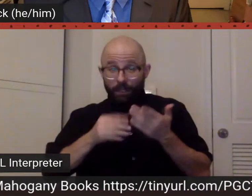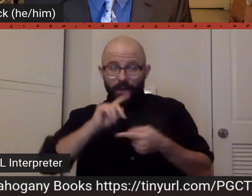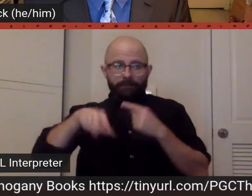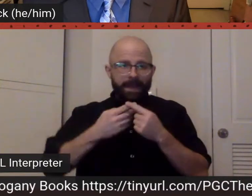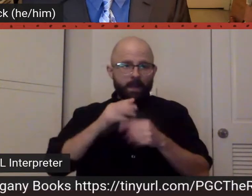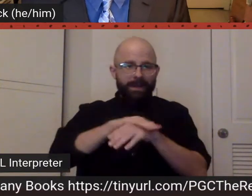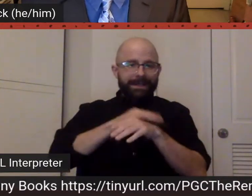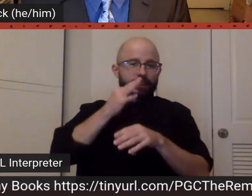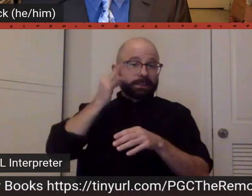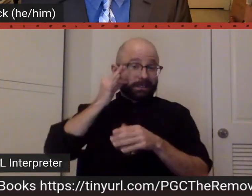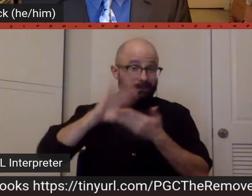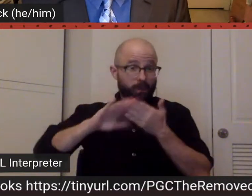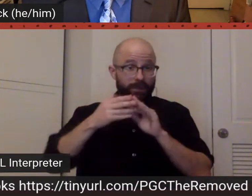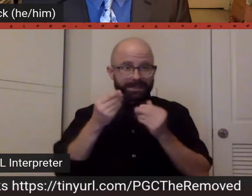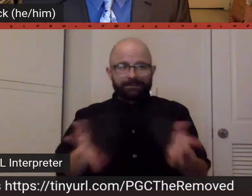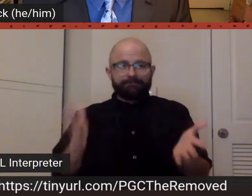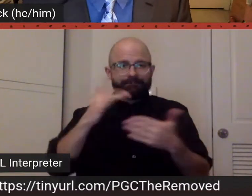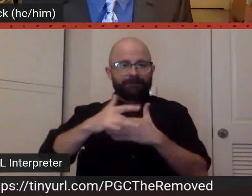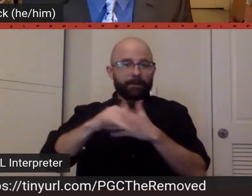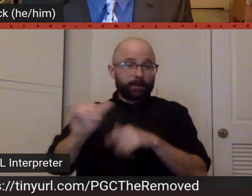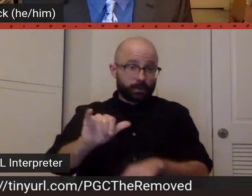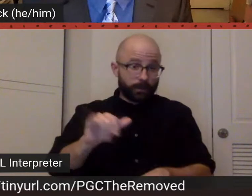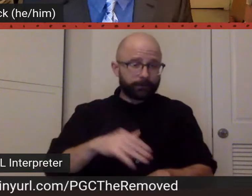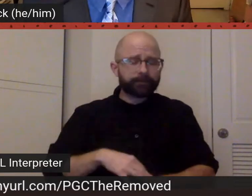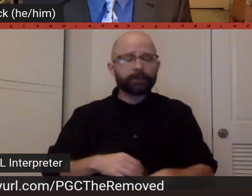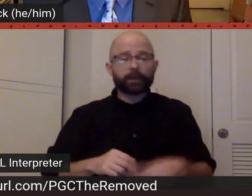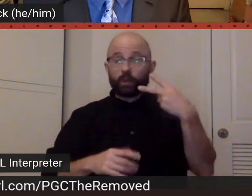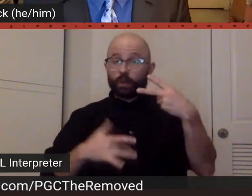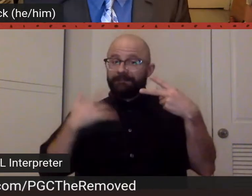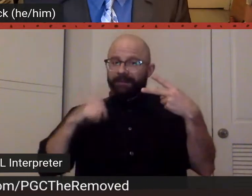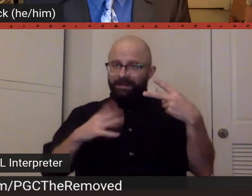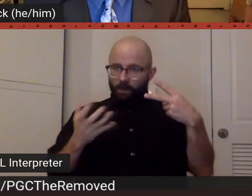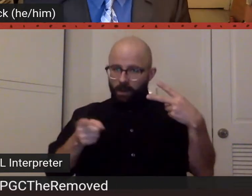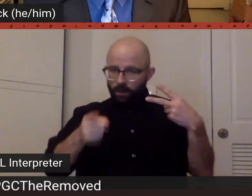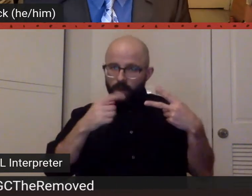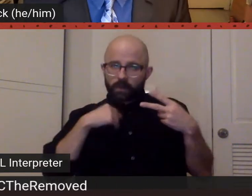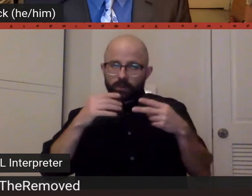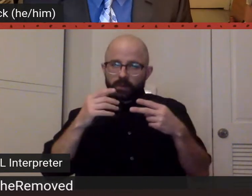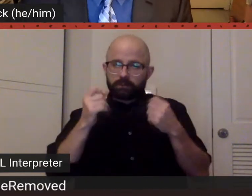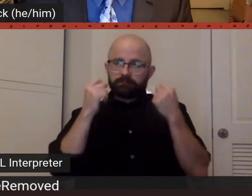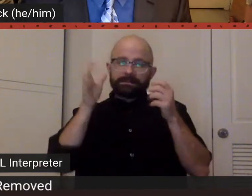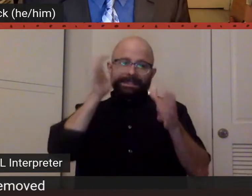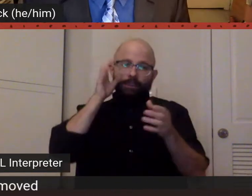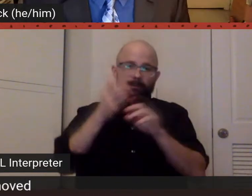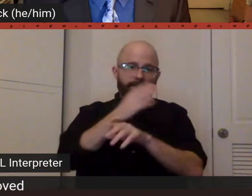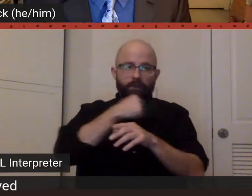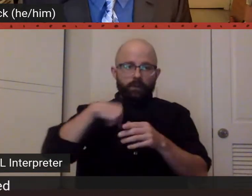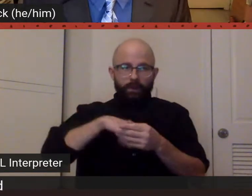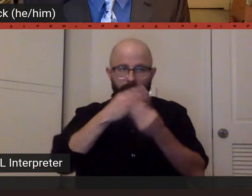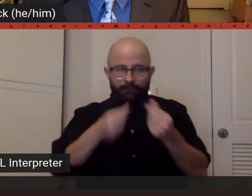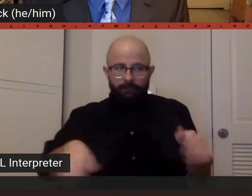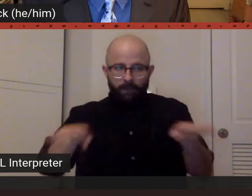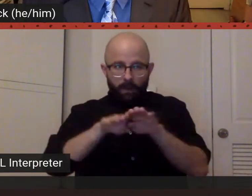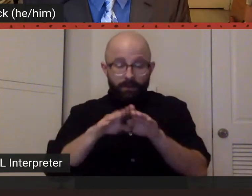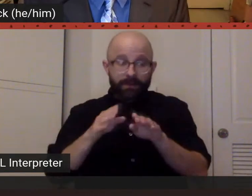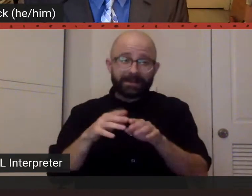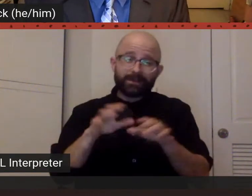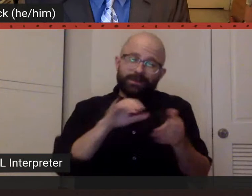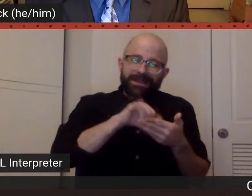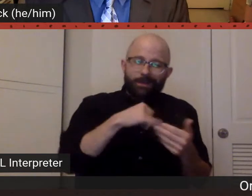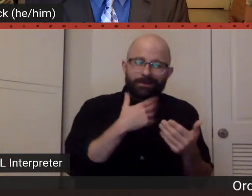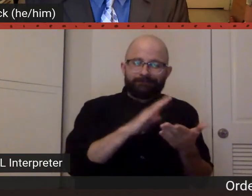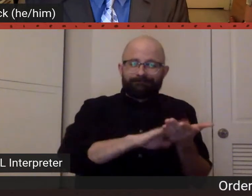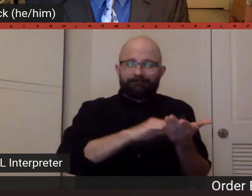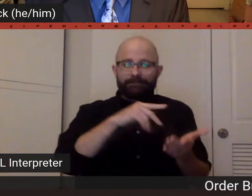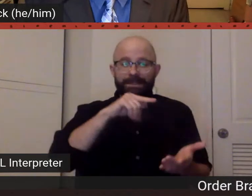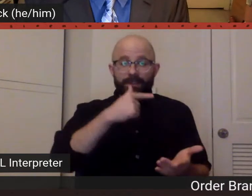communities here in Maryland available. So there are two events I want to draw your attention to before we go away. Also, before I do that, I want to give a shout out to the Prince George's County